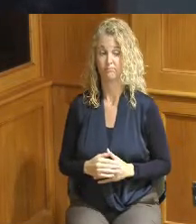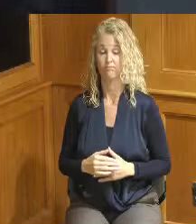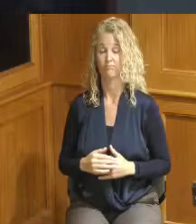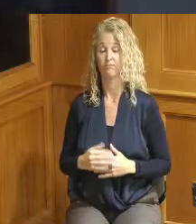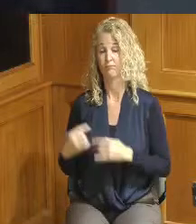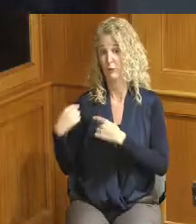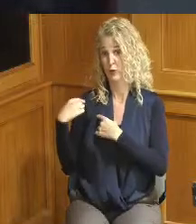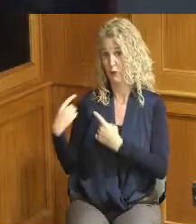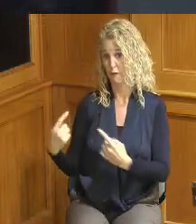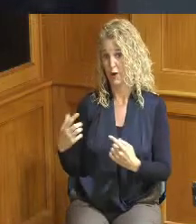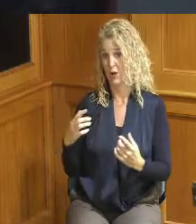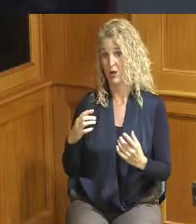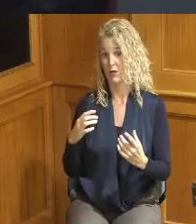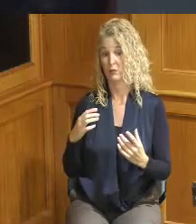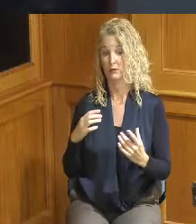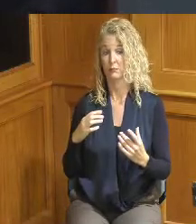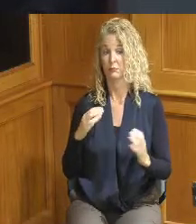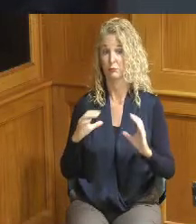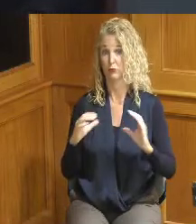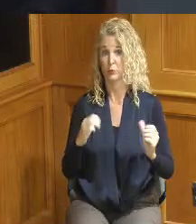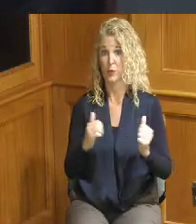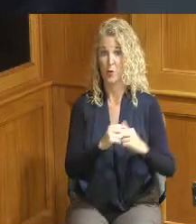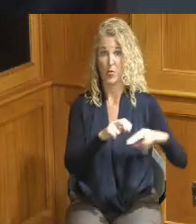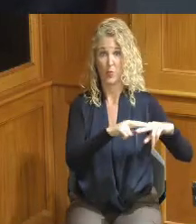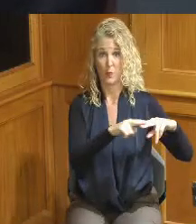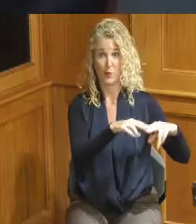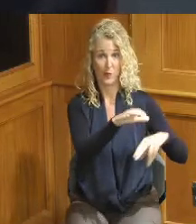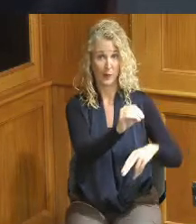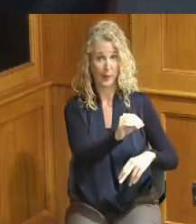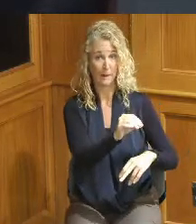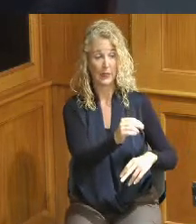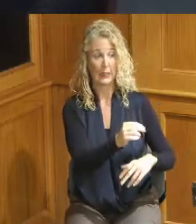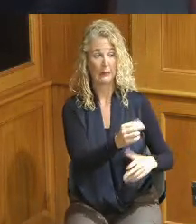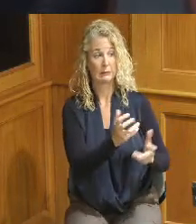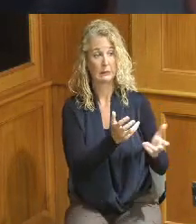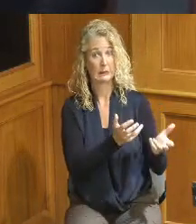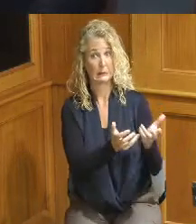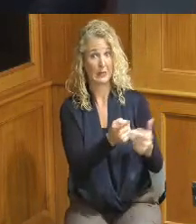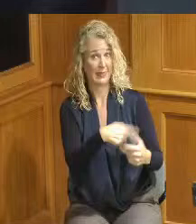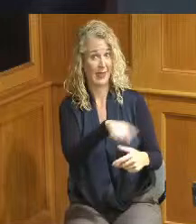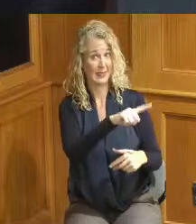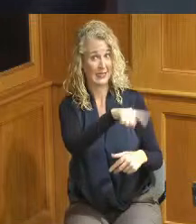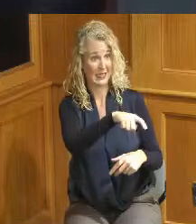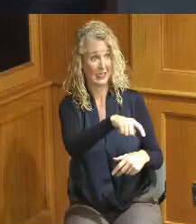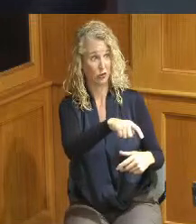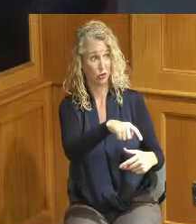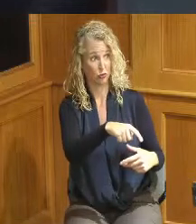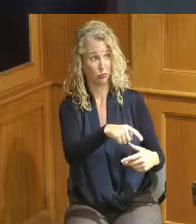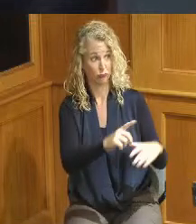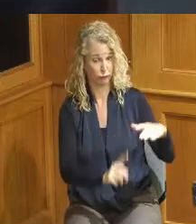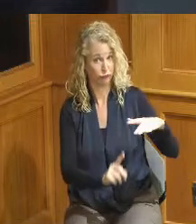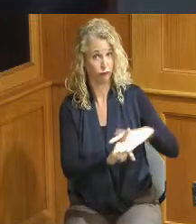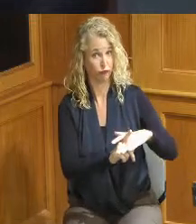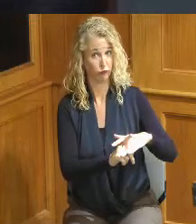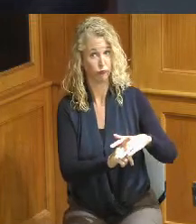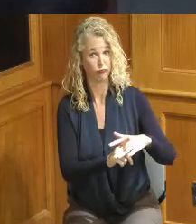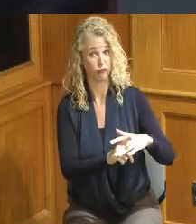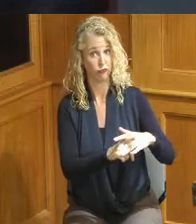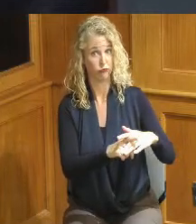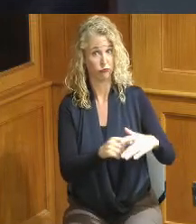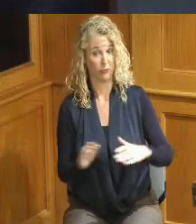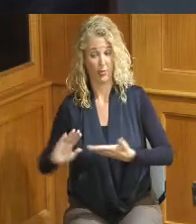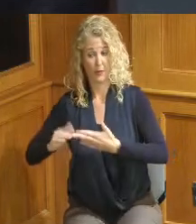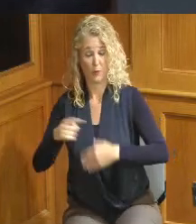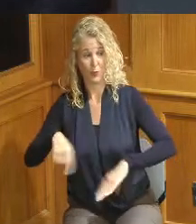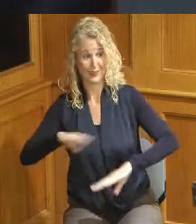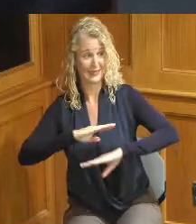with the railroad and expressing to them that they need to step up and meet the needs of the community,